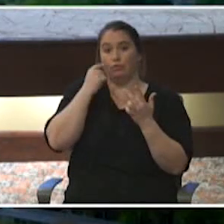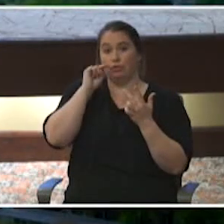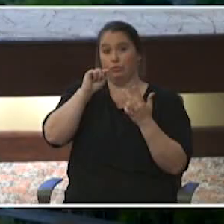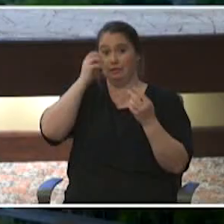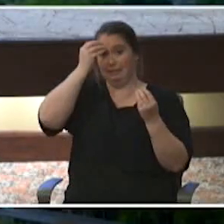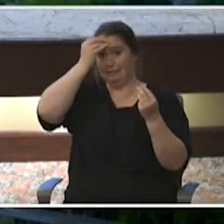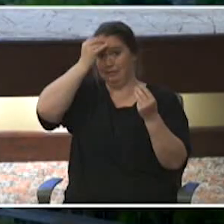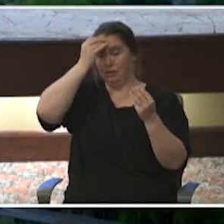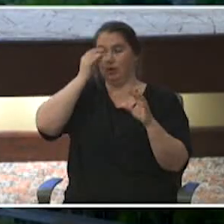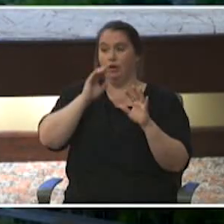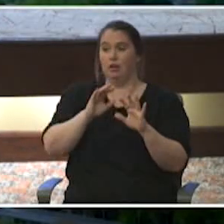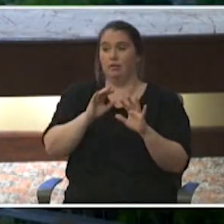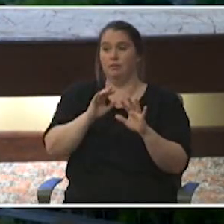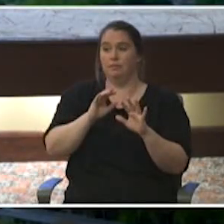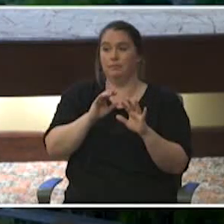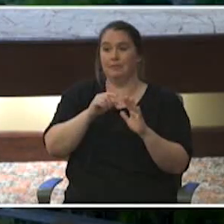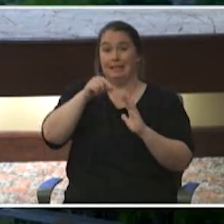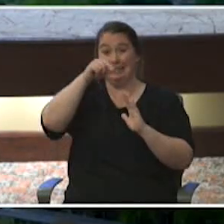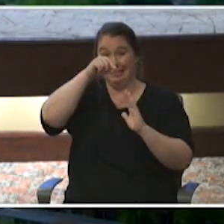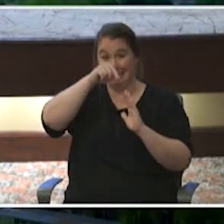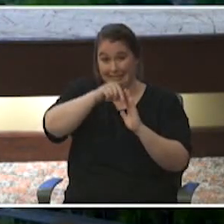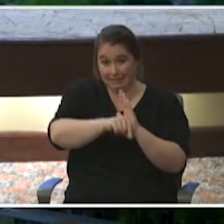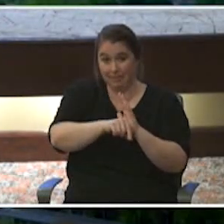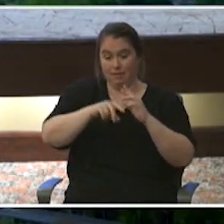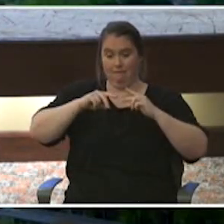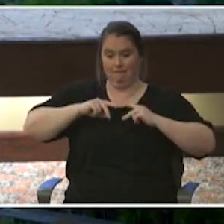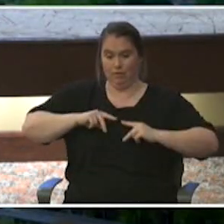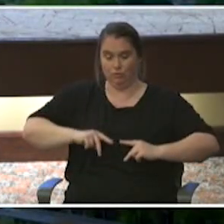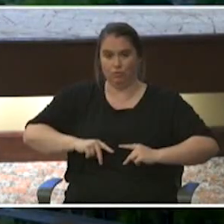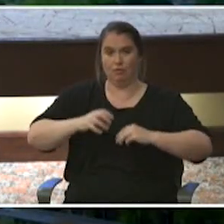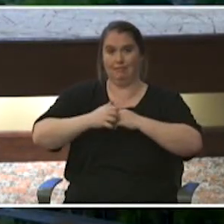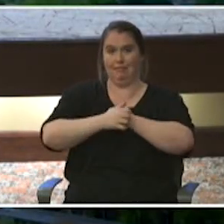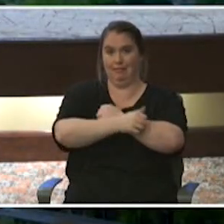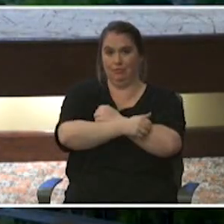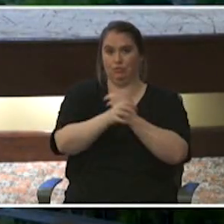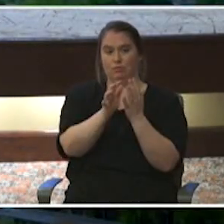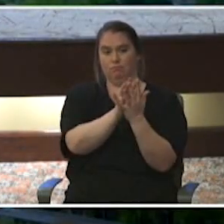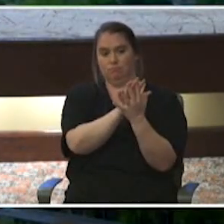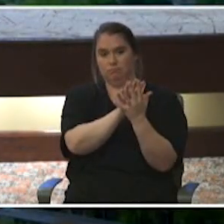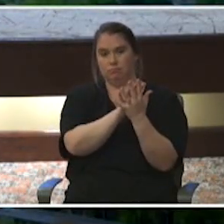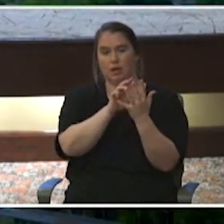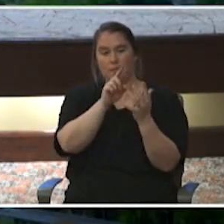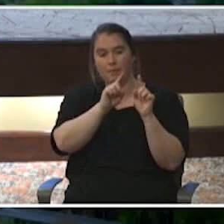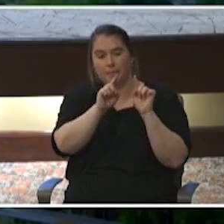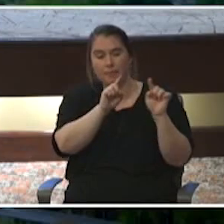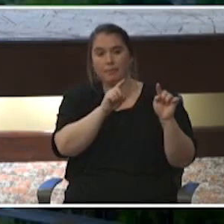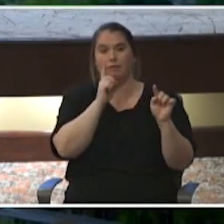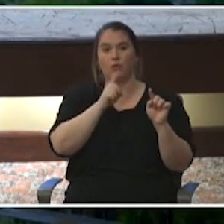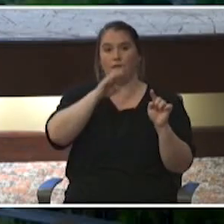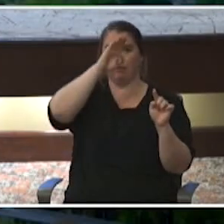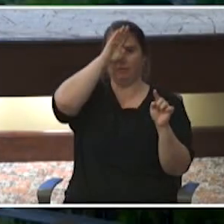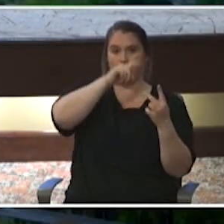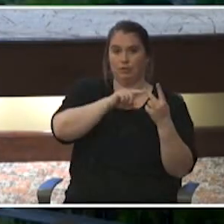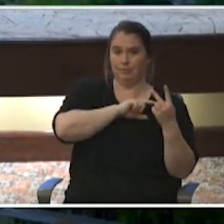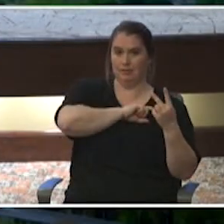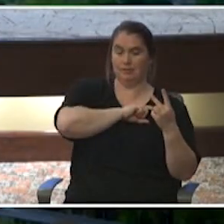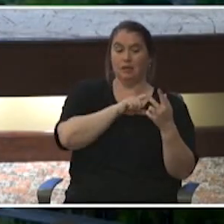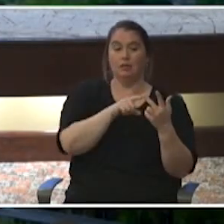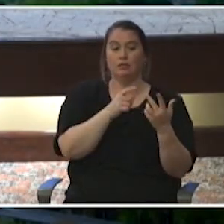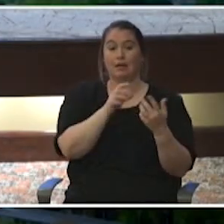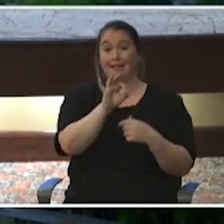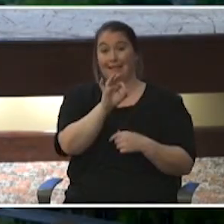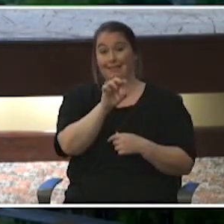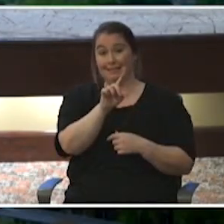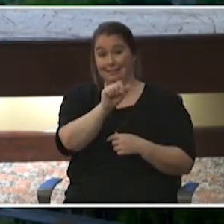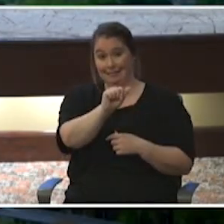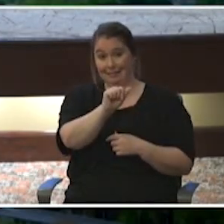Duty Health to perform in-depth health physicals and cancer screening for firefighters and police officers. The city's been offering NFPA-compliant